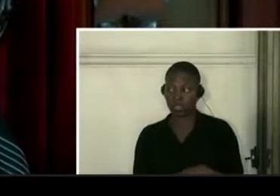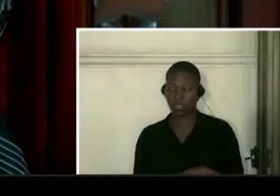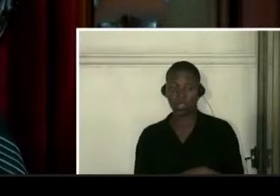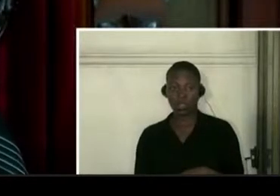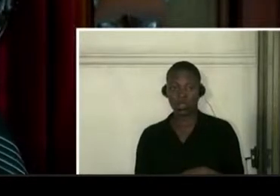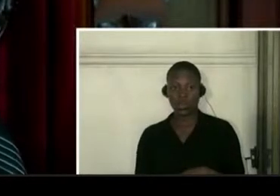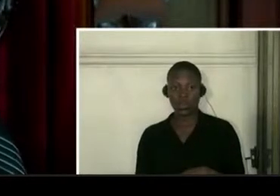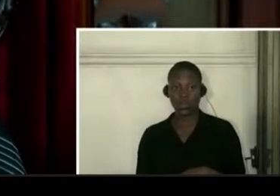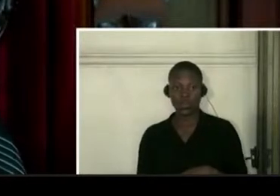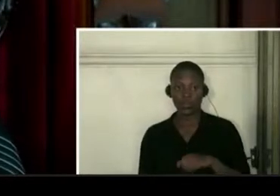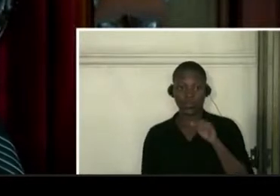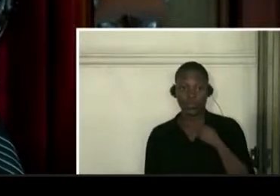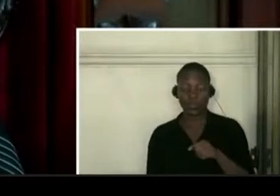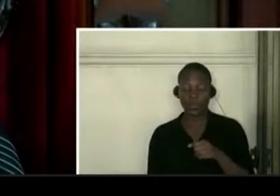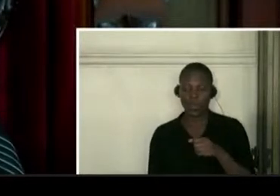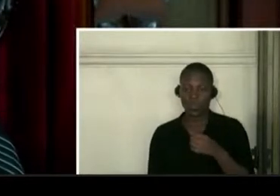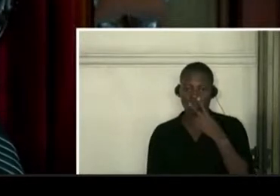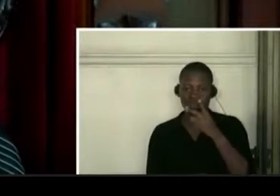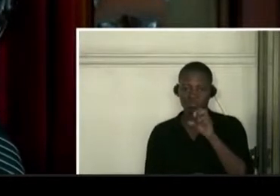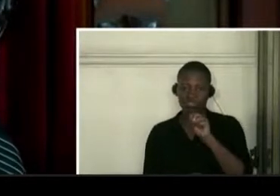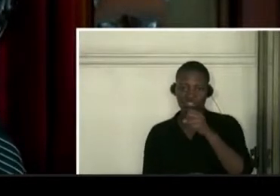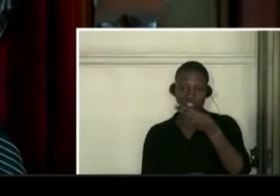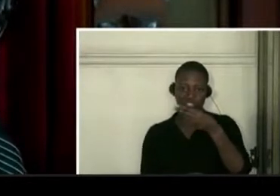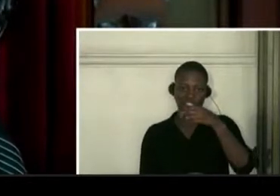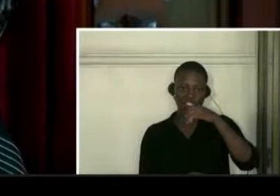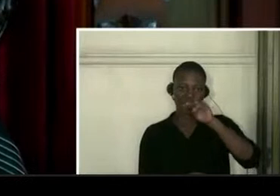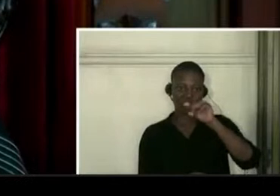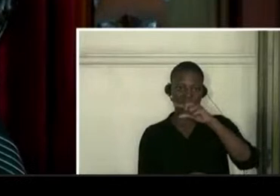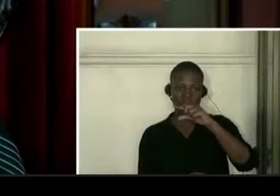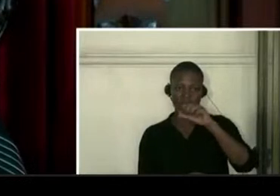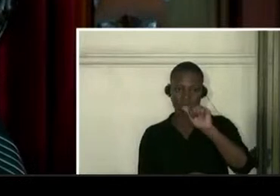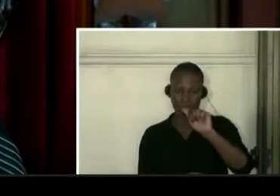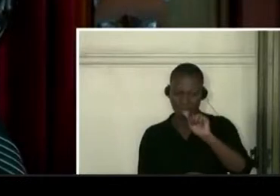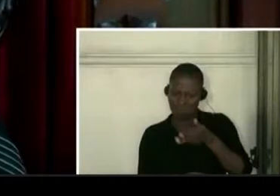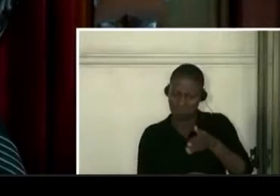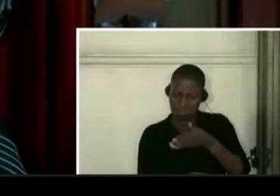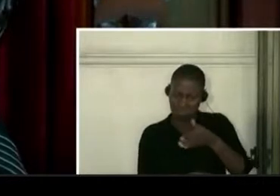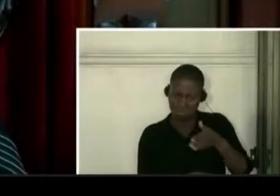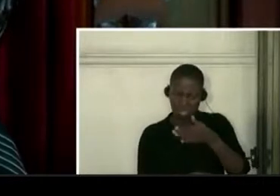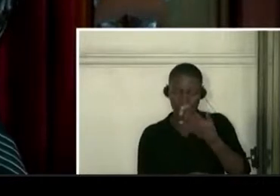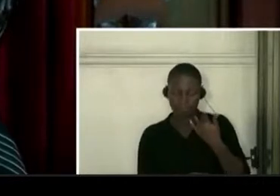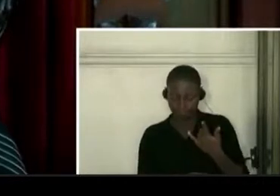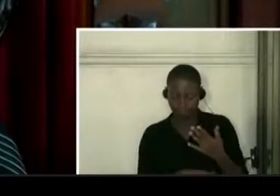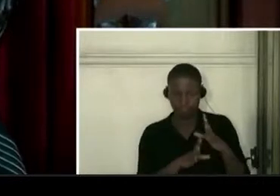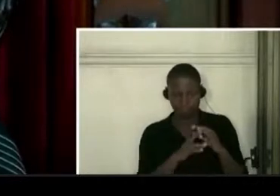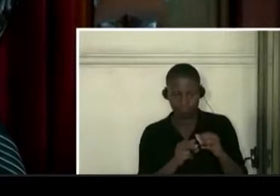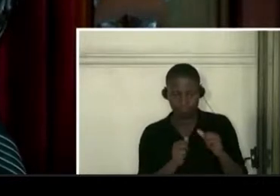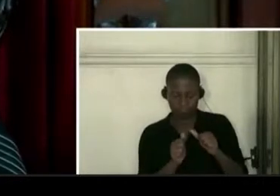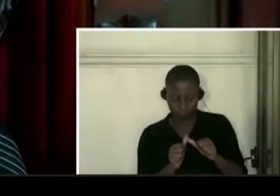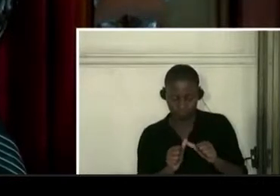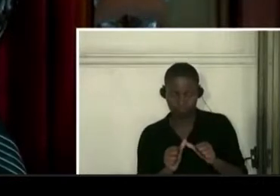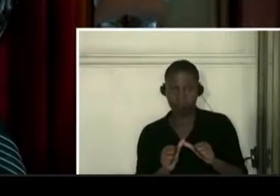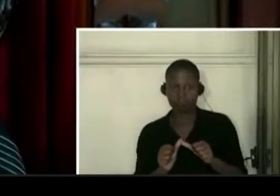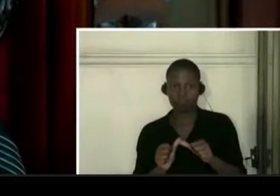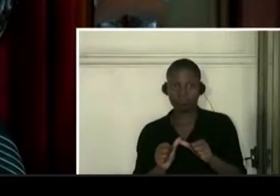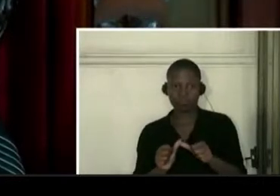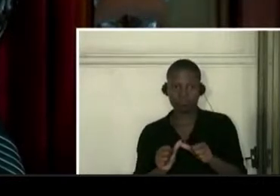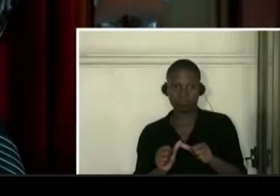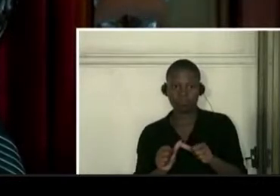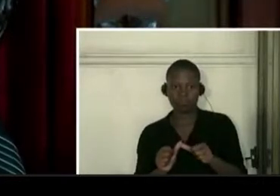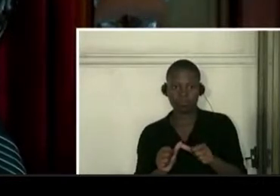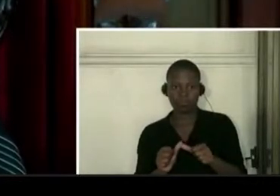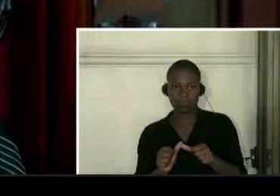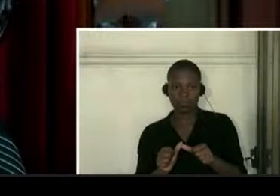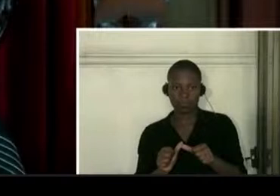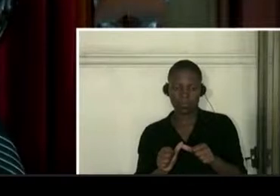seeing that Honorable C.M. Shinga is not here, we are going to move on. Sizomfaka mangabe